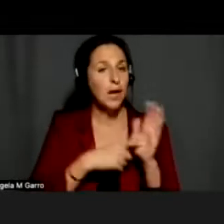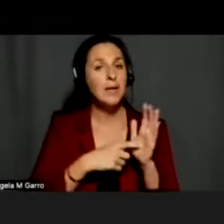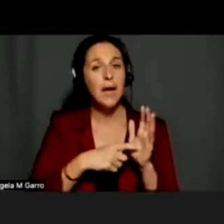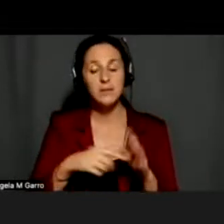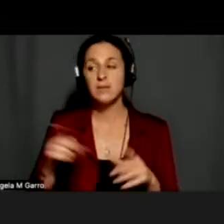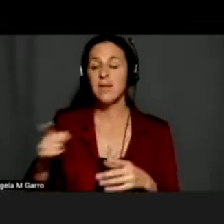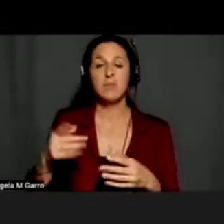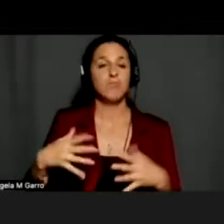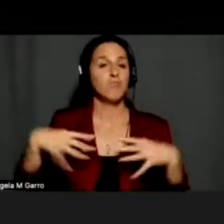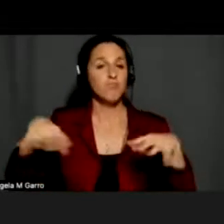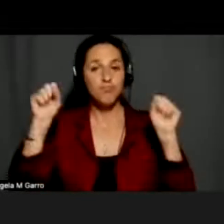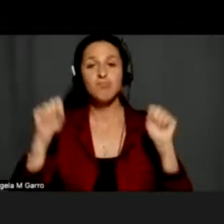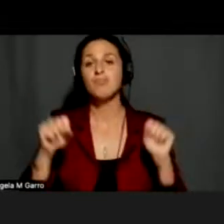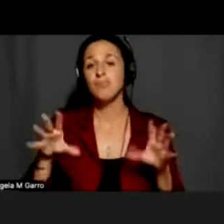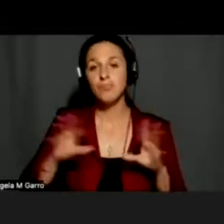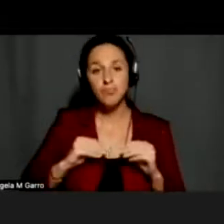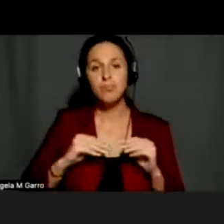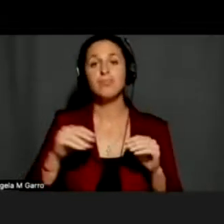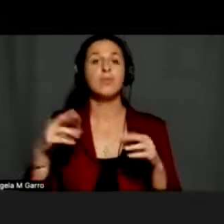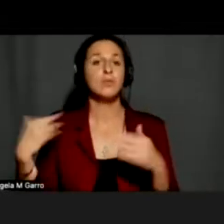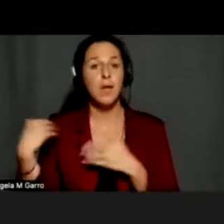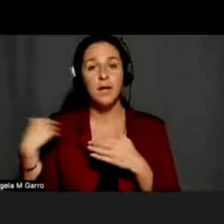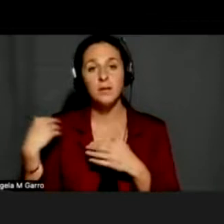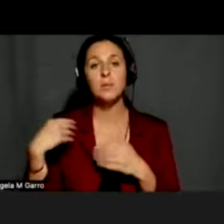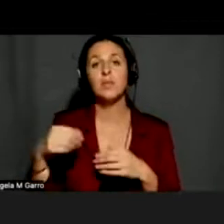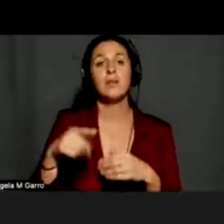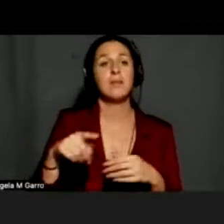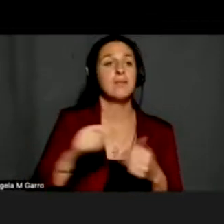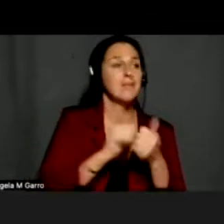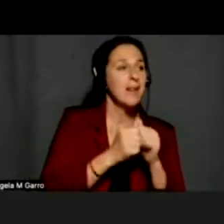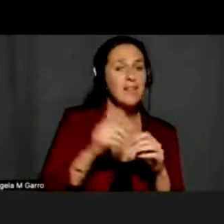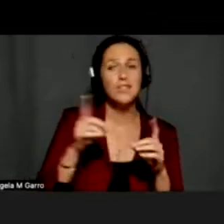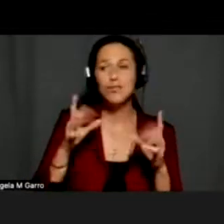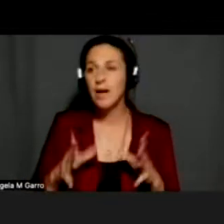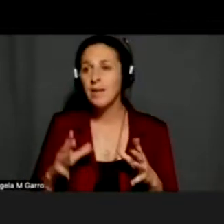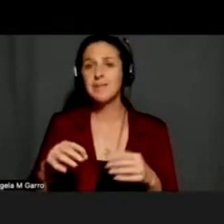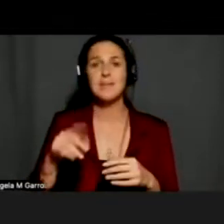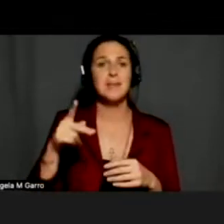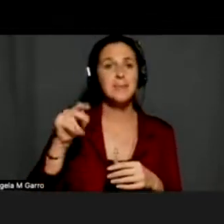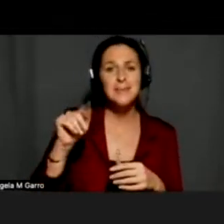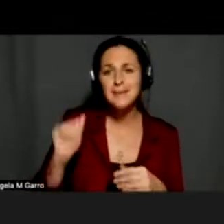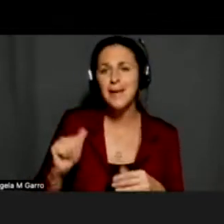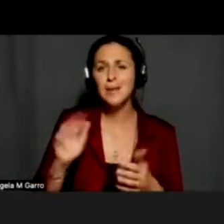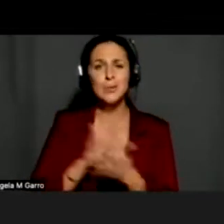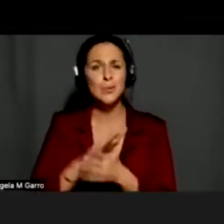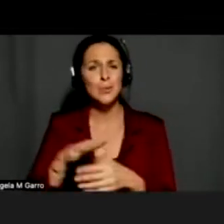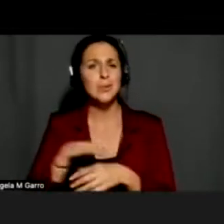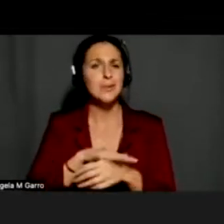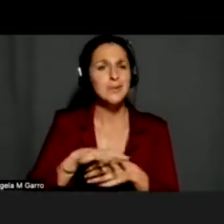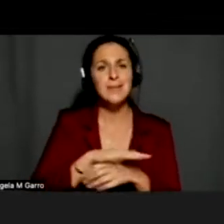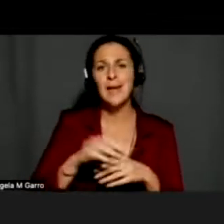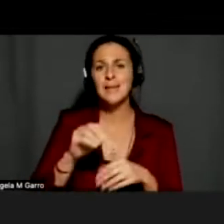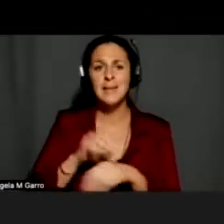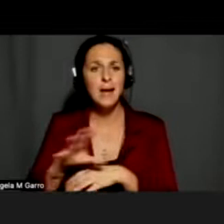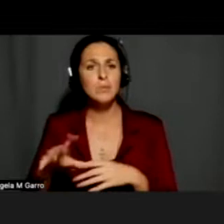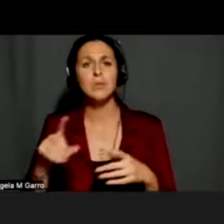regular duties as coaches and athletic directors, LPAC testing coordinators, and PTA, school site council, and